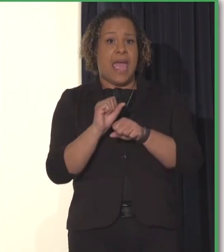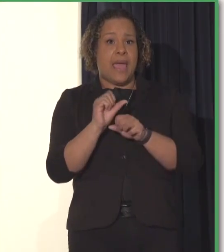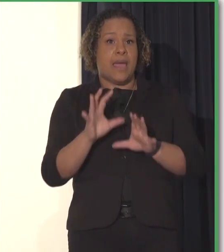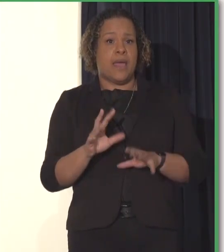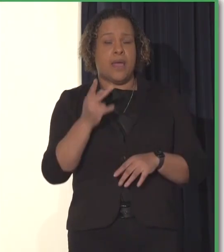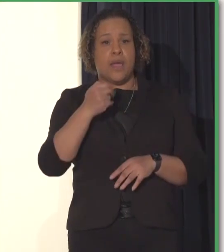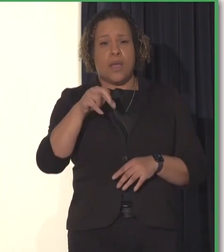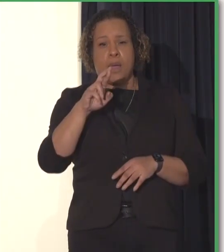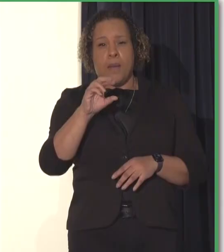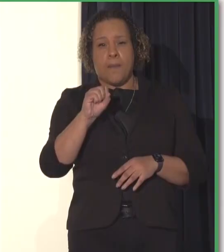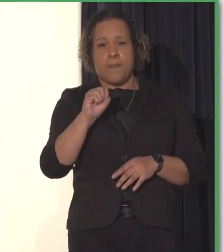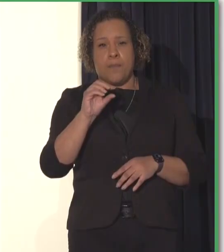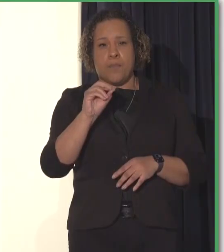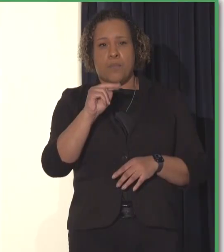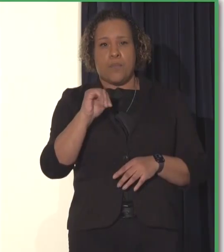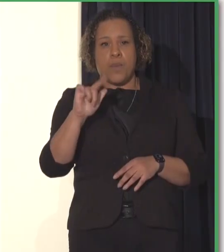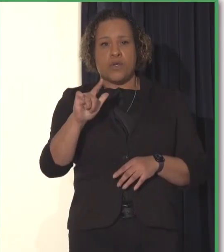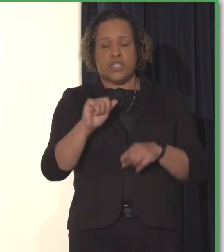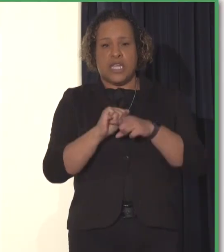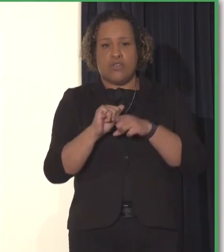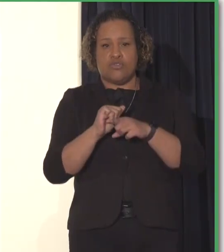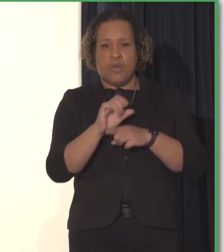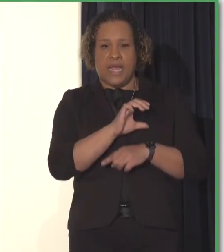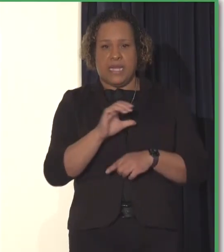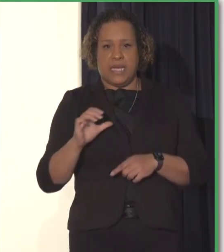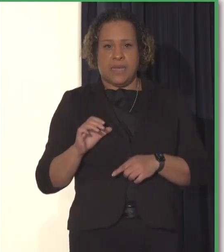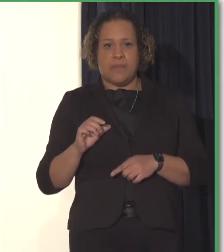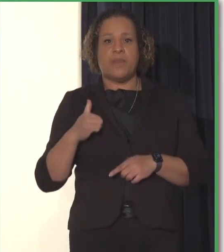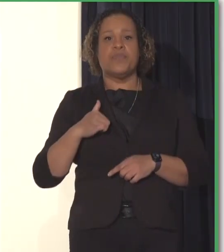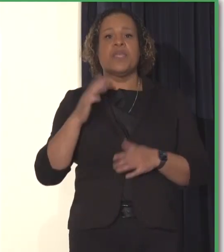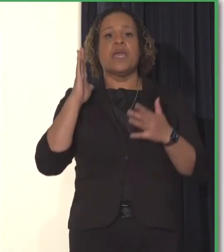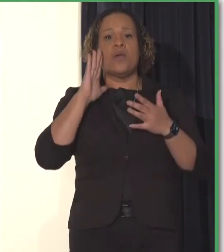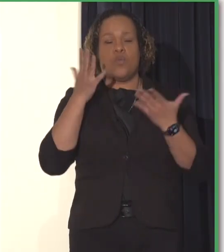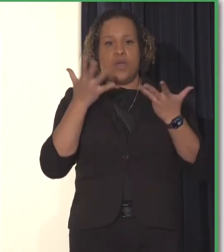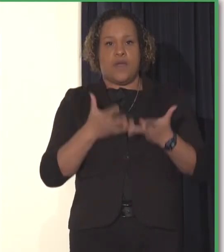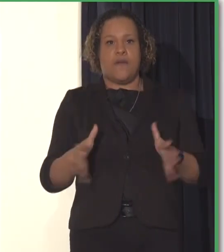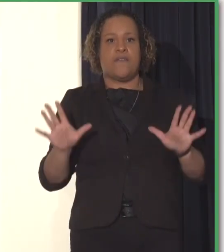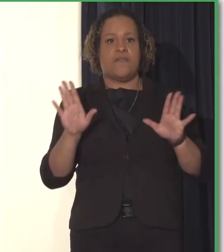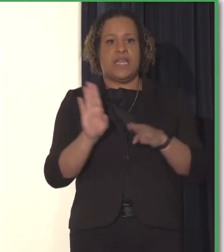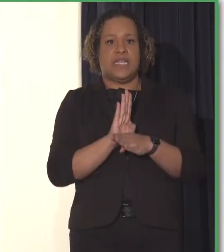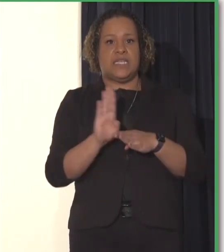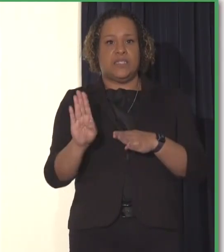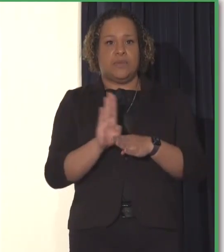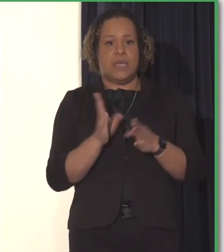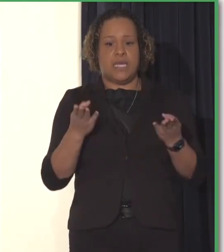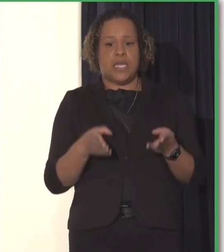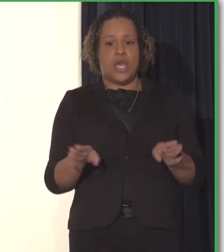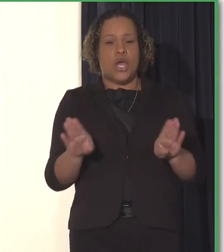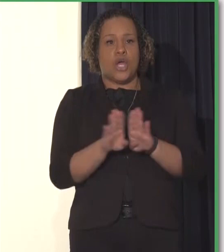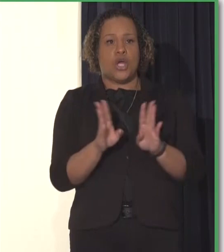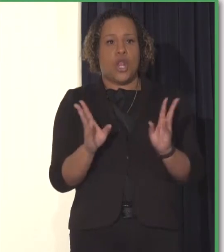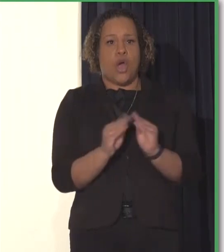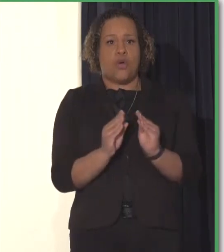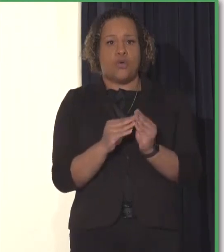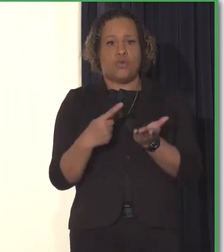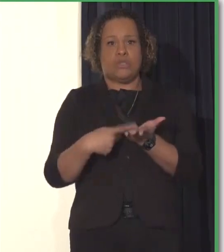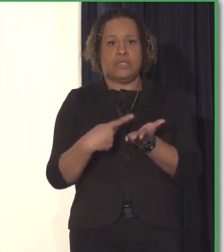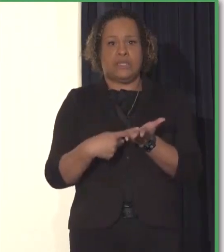committee meeting? Yes, sir. Okay, thank you. I mentioned that one. Unfinished business, closed session pursuant to